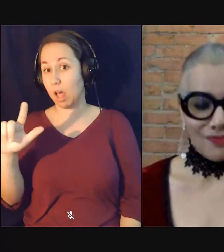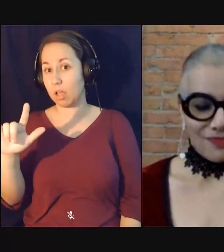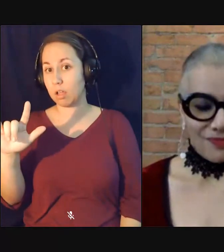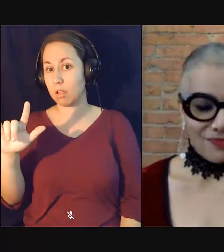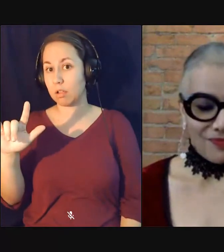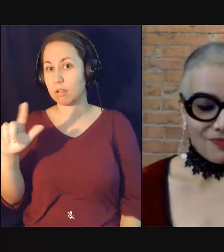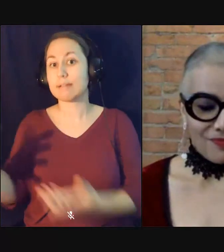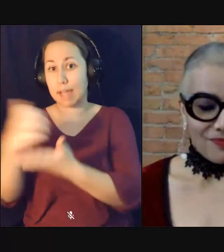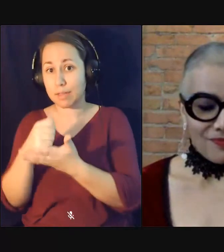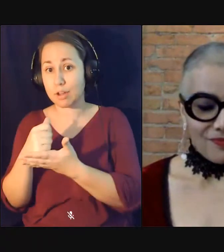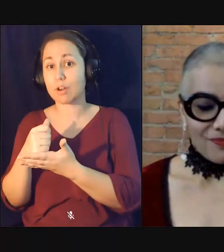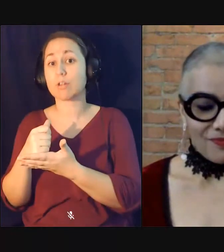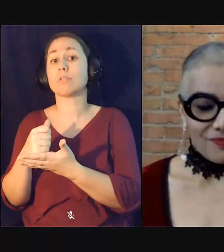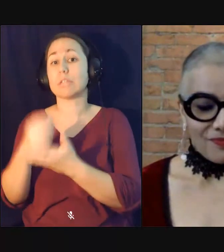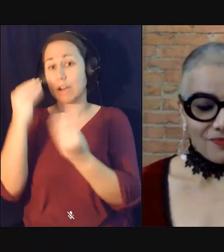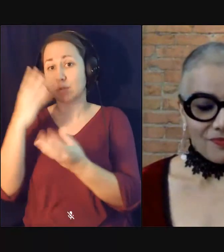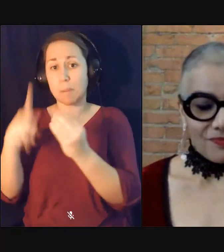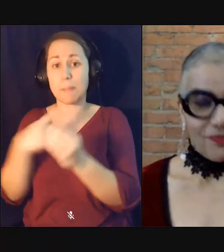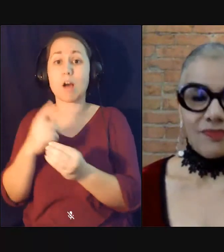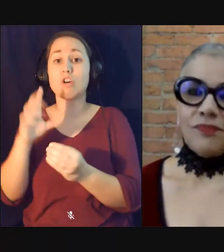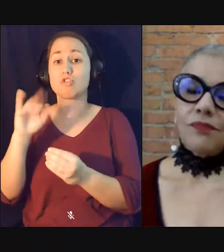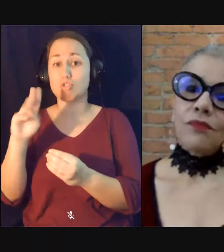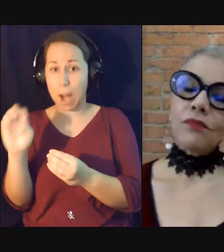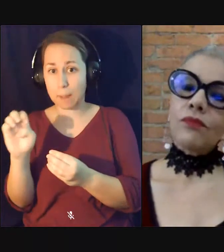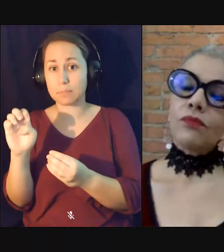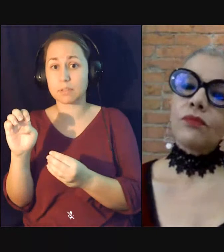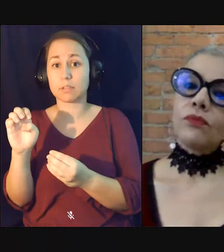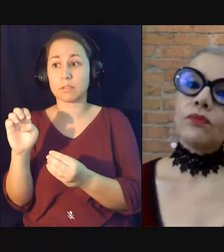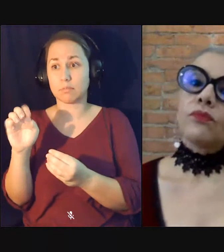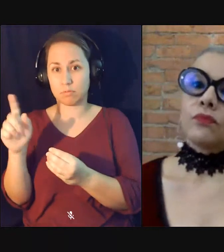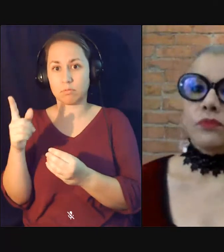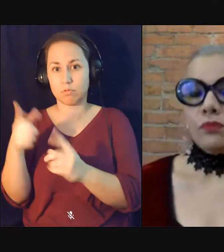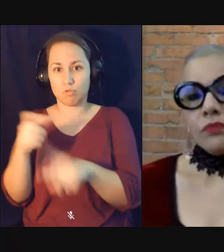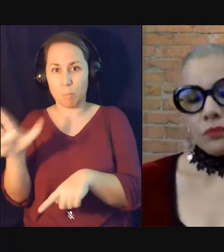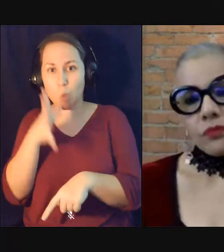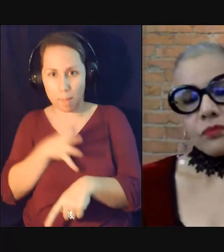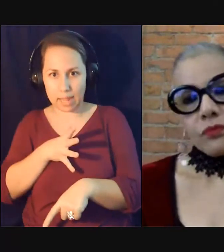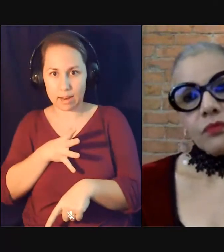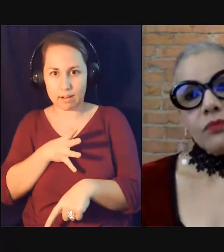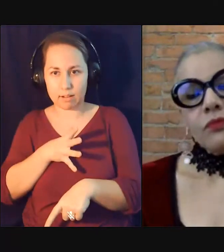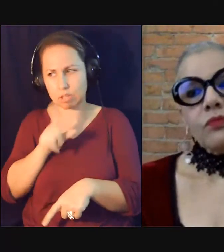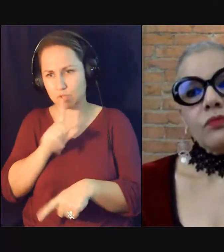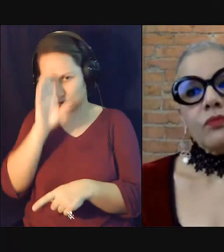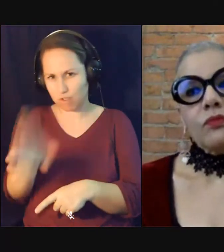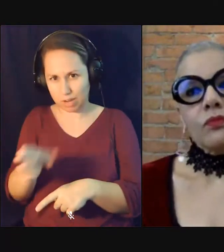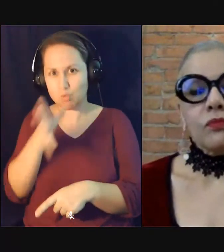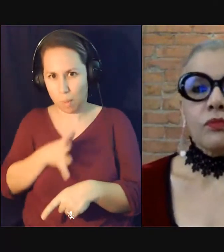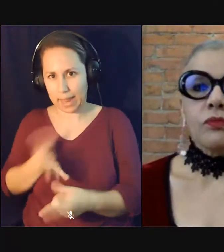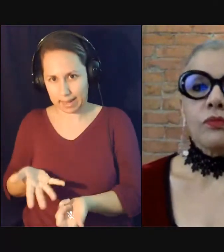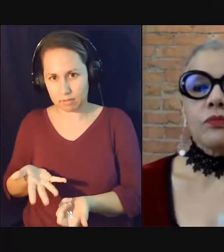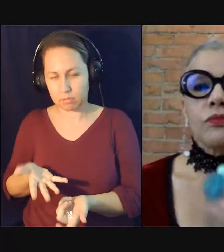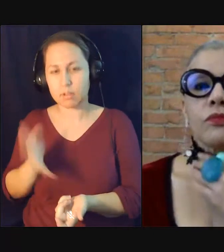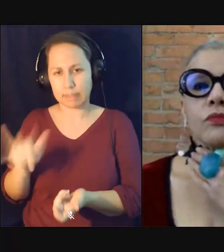same hate mechanism. It was just directed at like the female half of the human population. So that was a